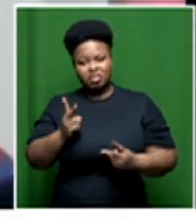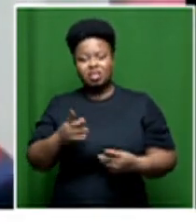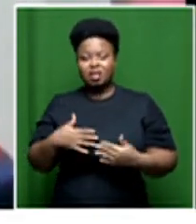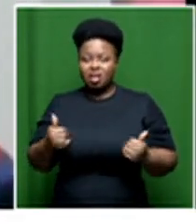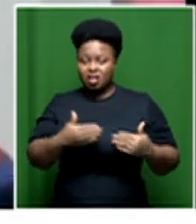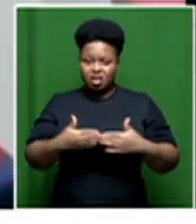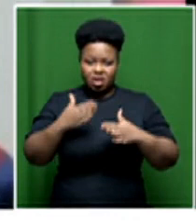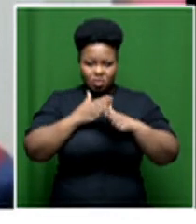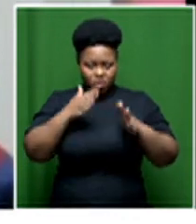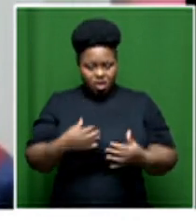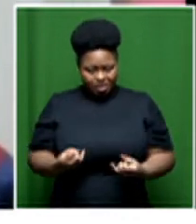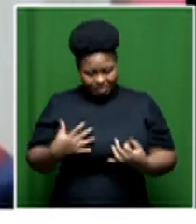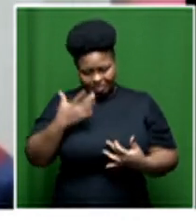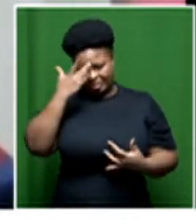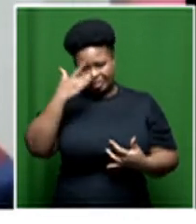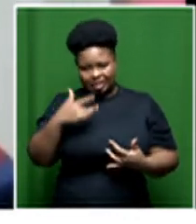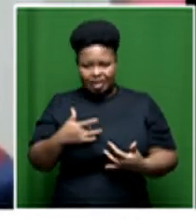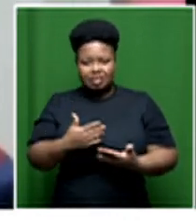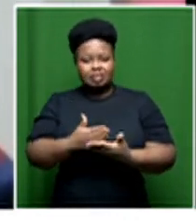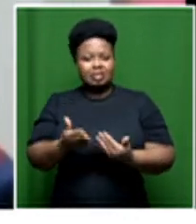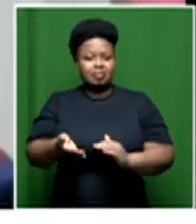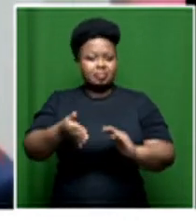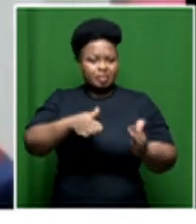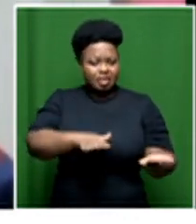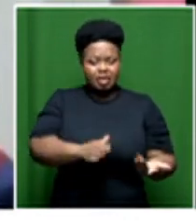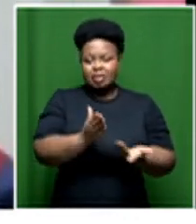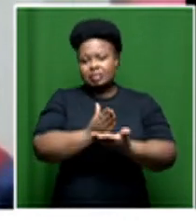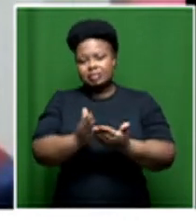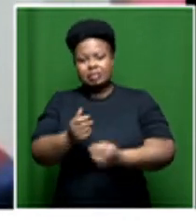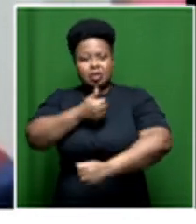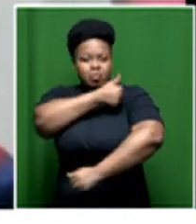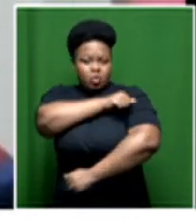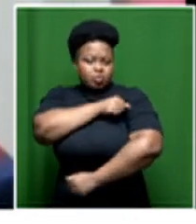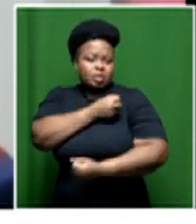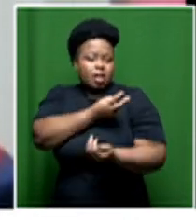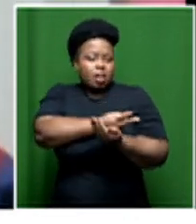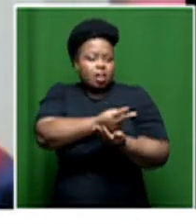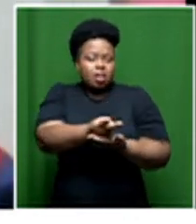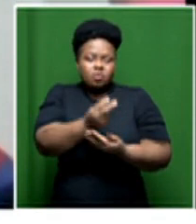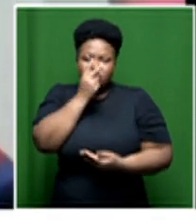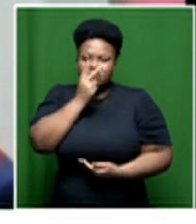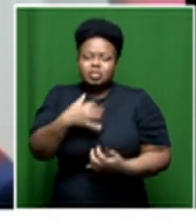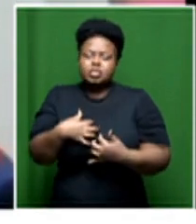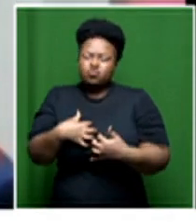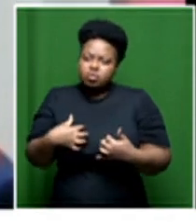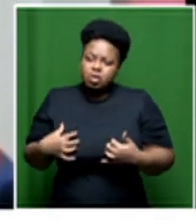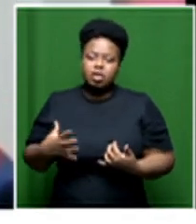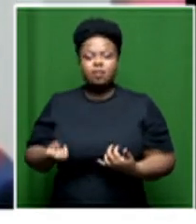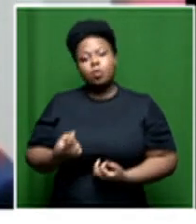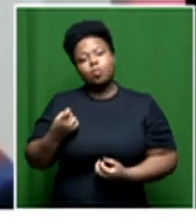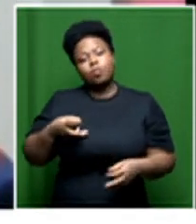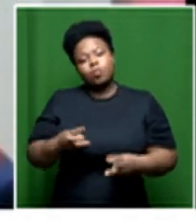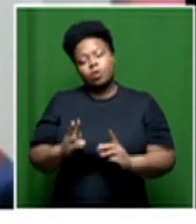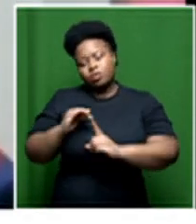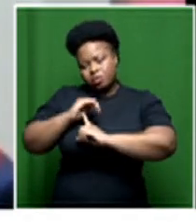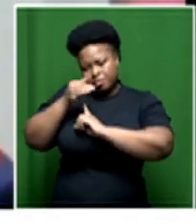have seen them dying, we have seen them being hospitalized, we have seen the strain. And the only option for them to be protected and